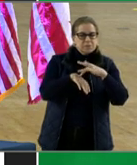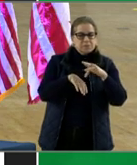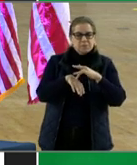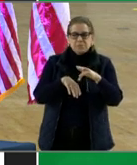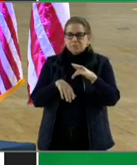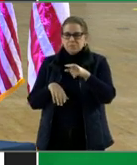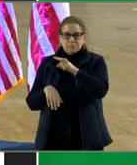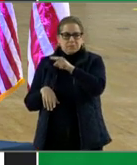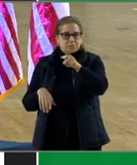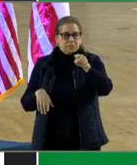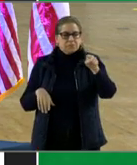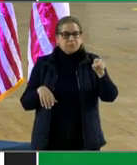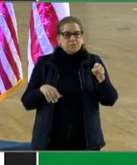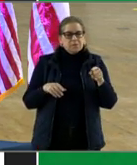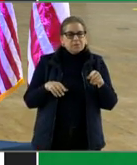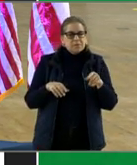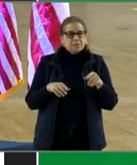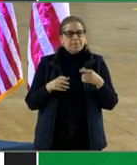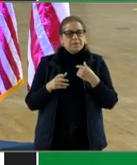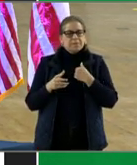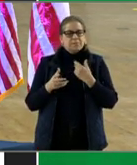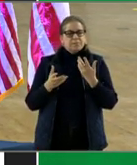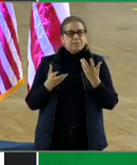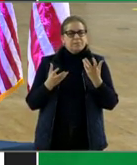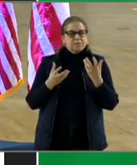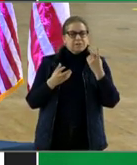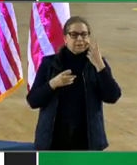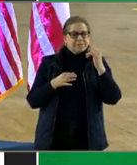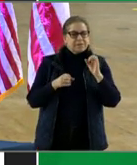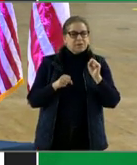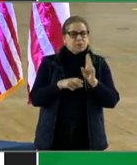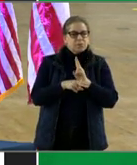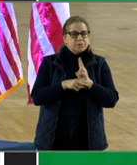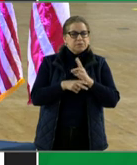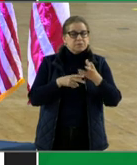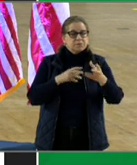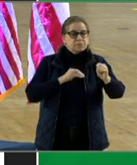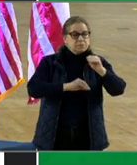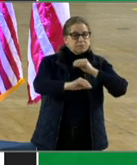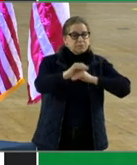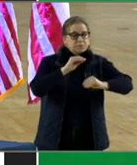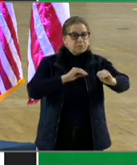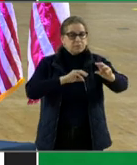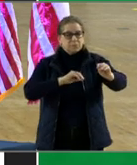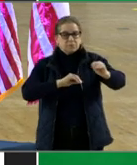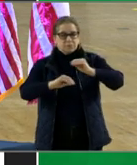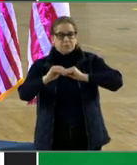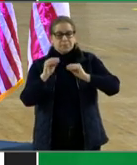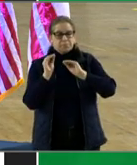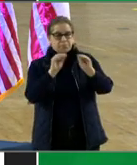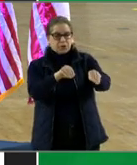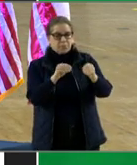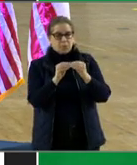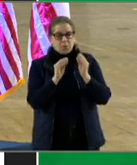typical observation units, recovery rooms outside of surgical suites,